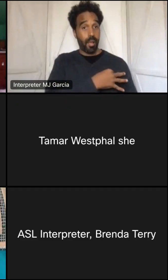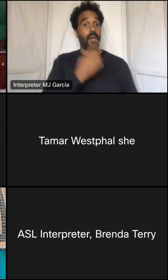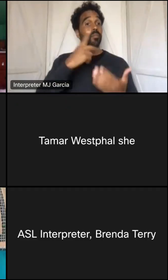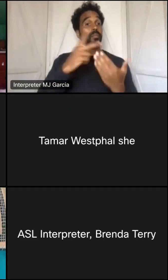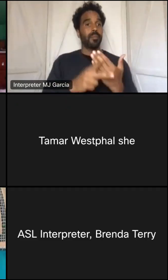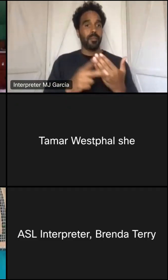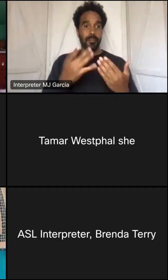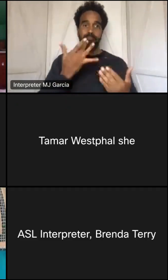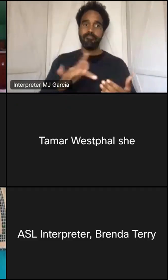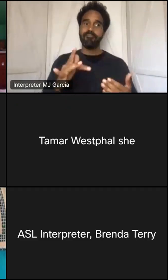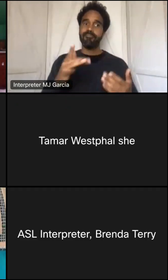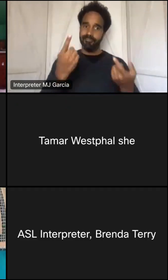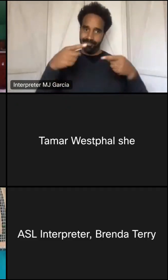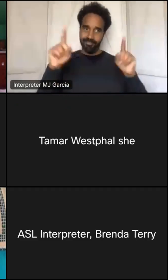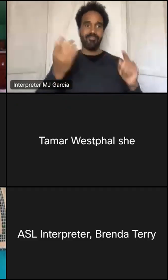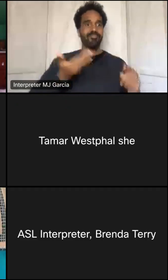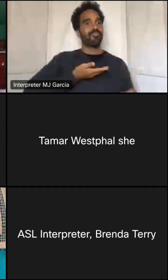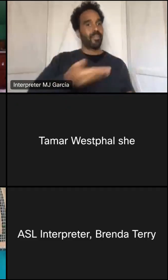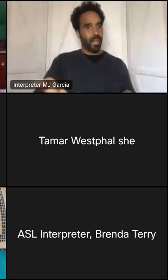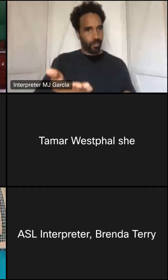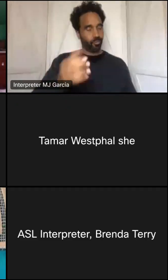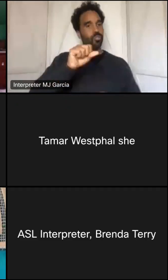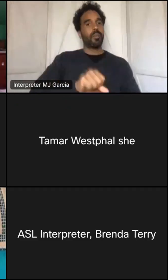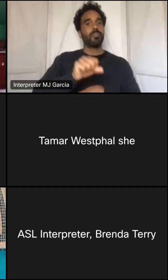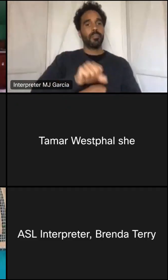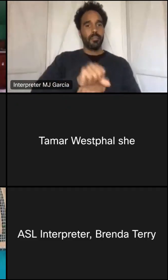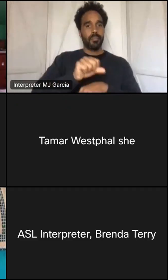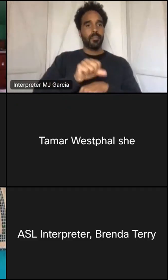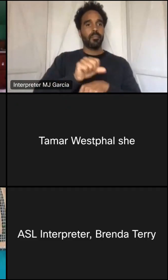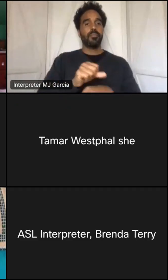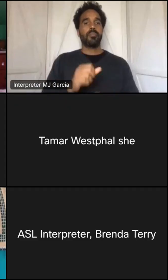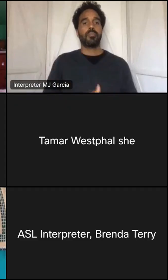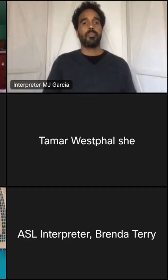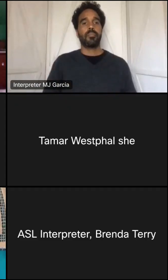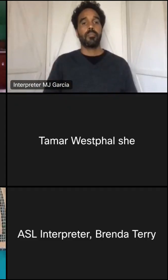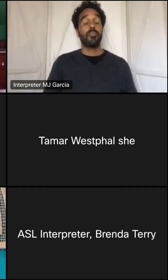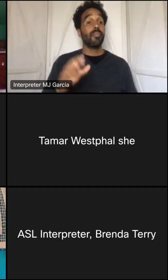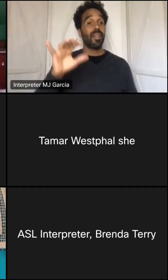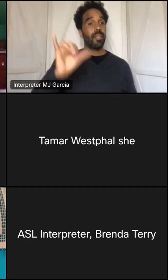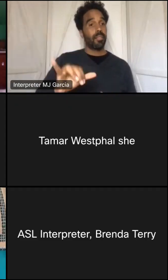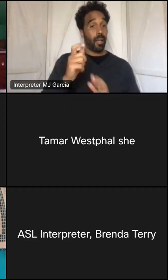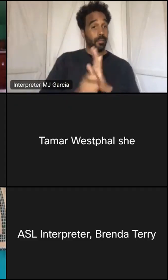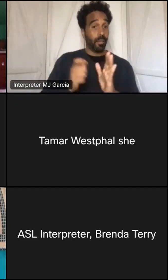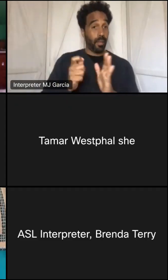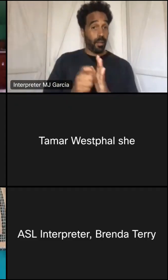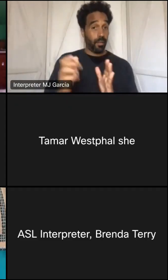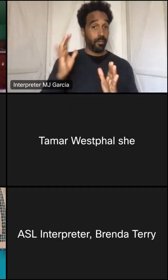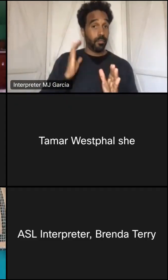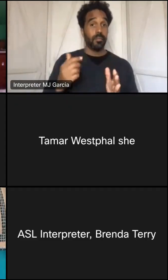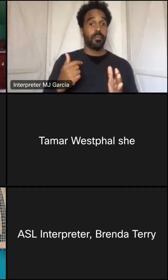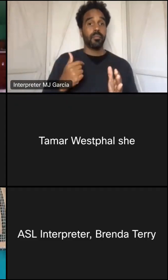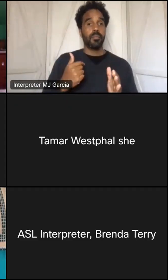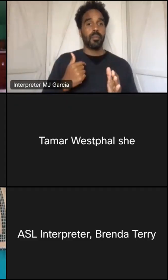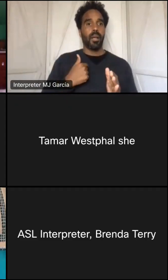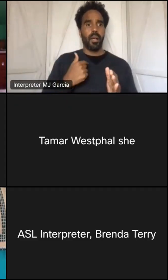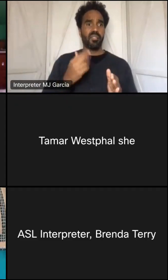fortunate to, get a job there. During this time, I was going through some